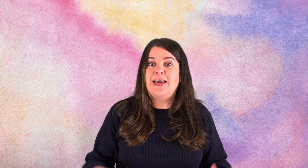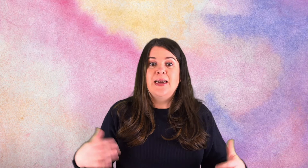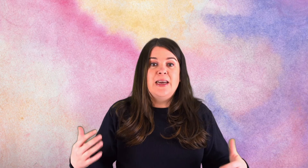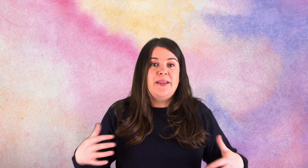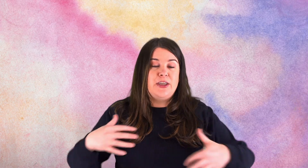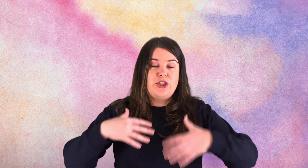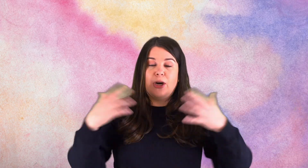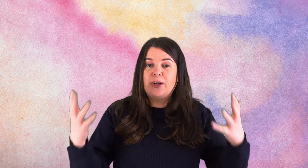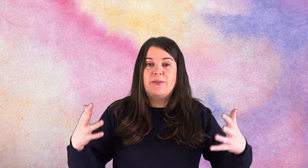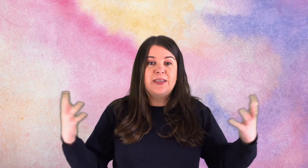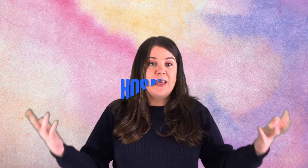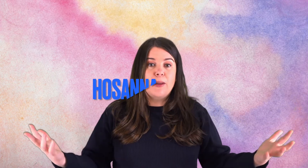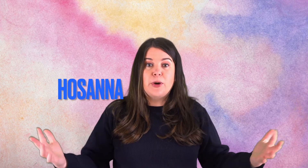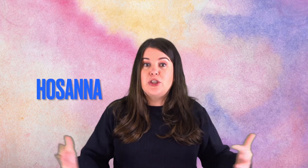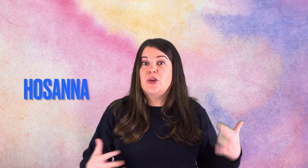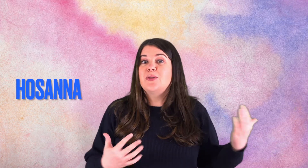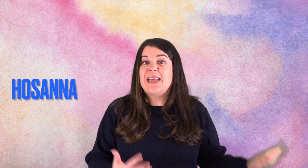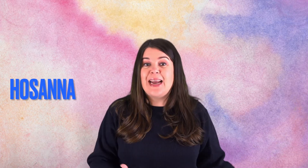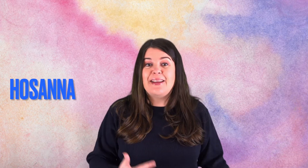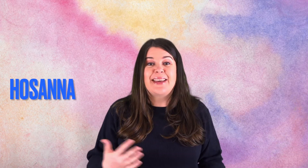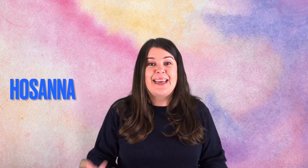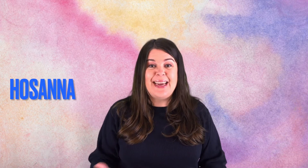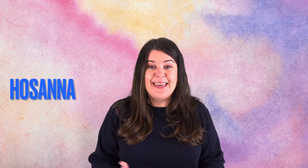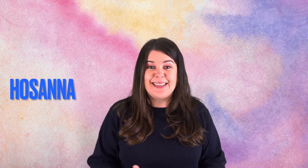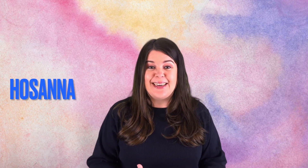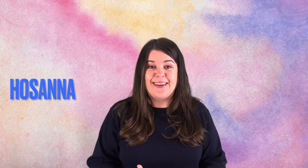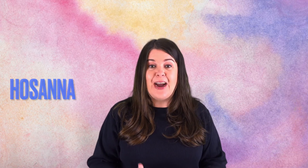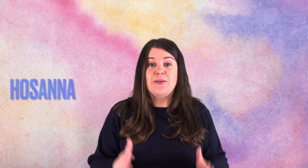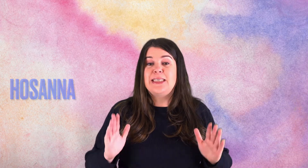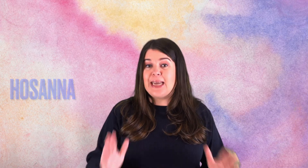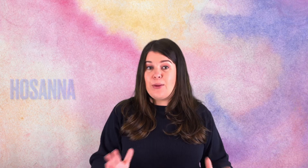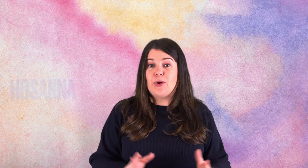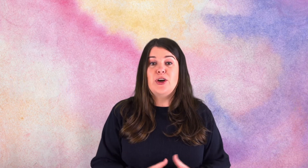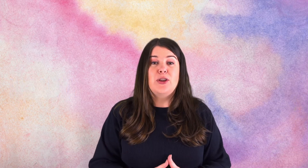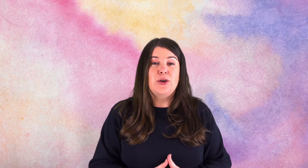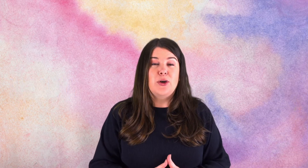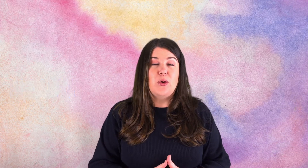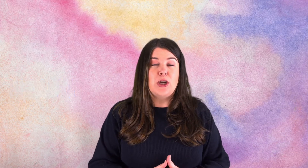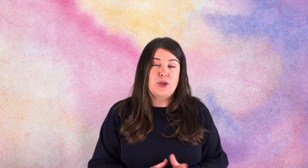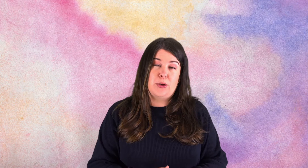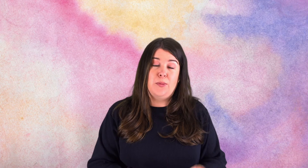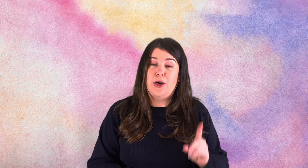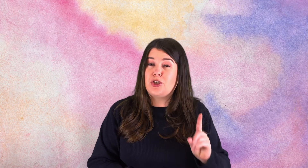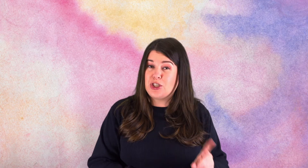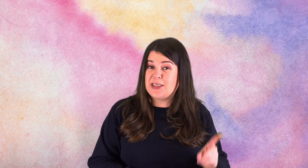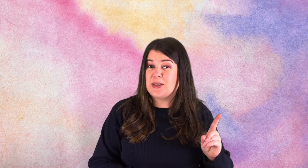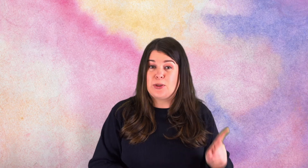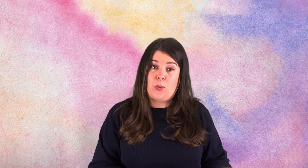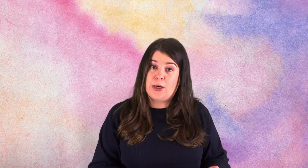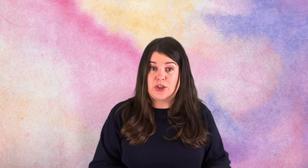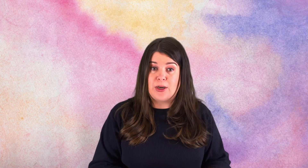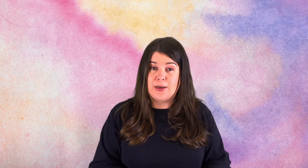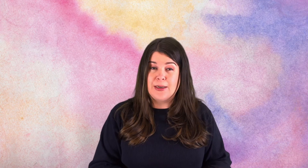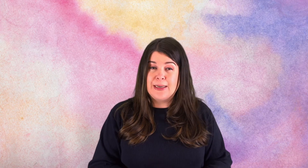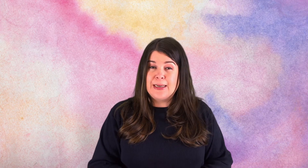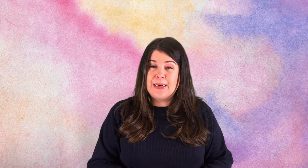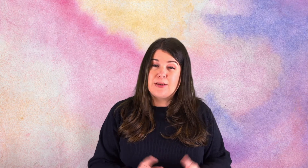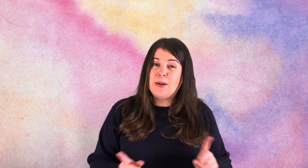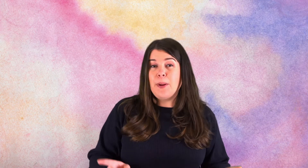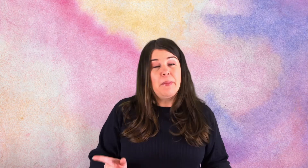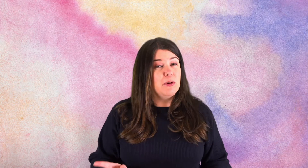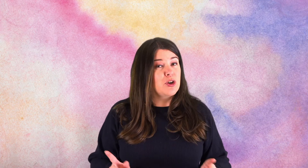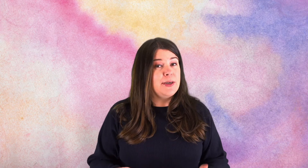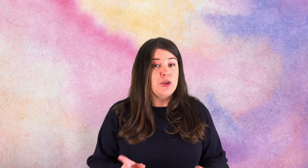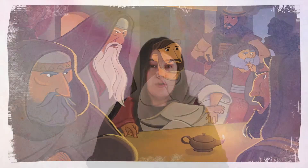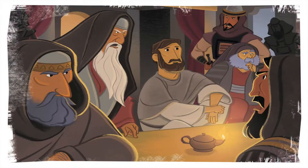robes, and they shouted in celebration, Hosanna, the king is here. Now today we're going to learn a story where Jesus was questioned. Now,